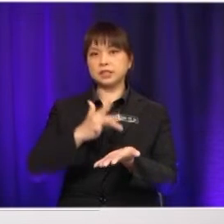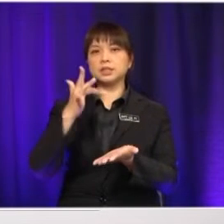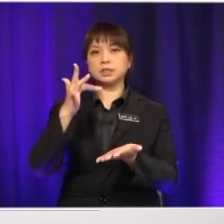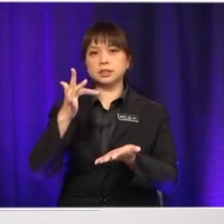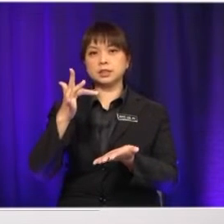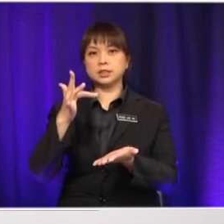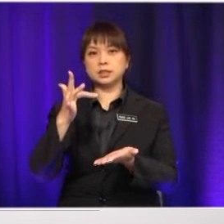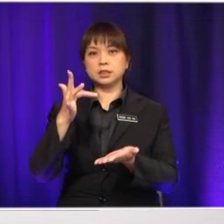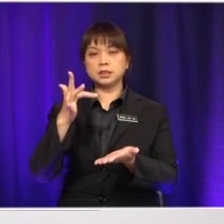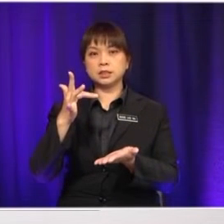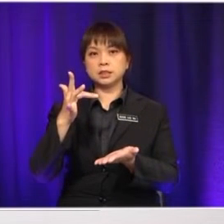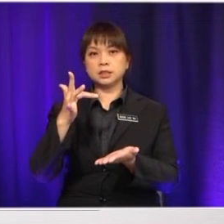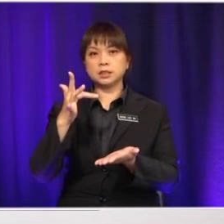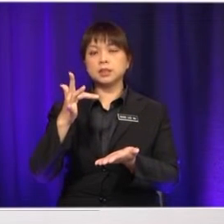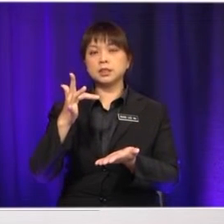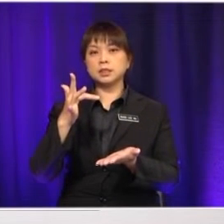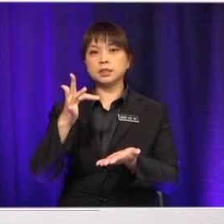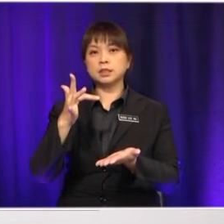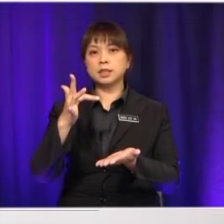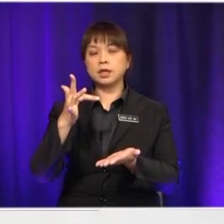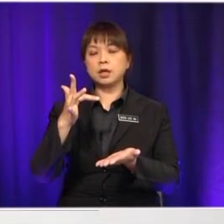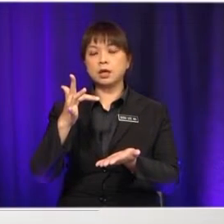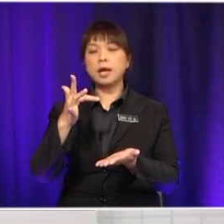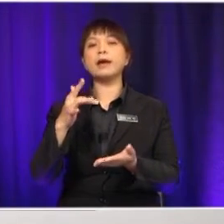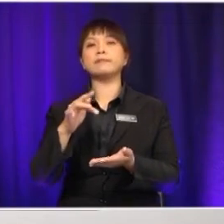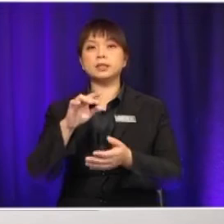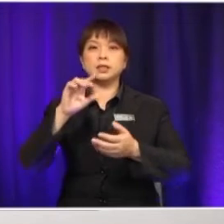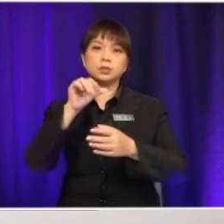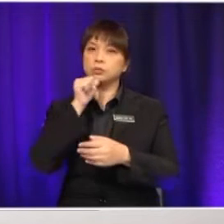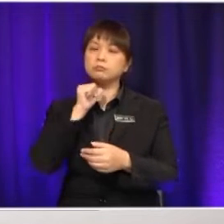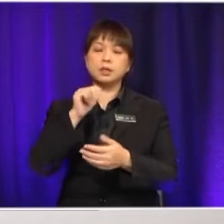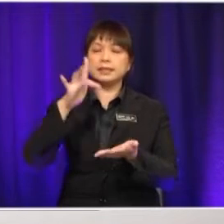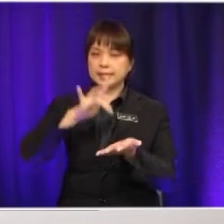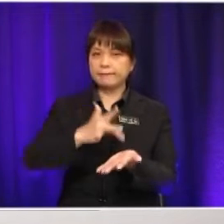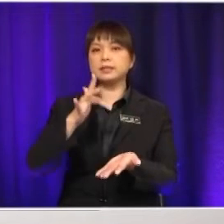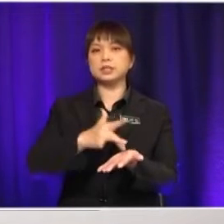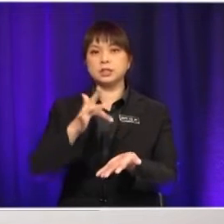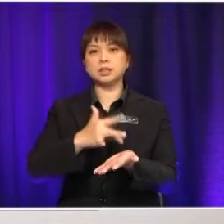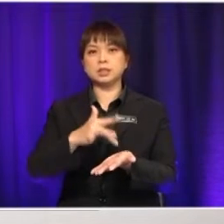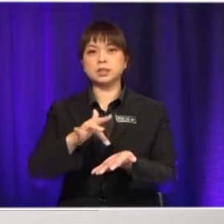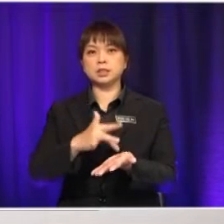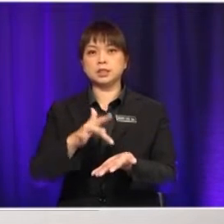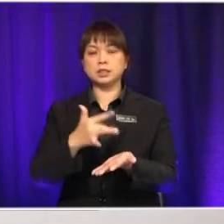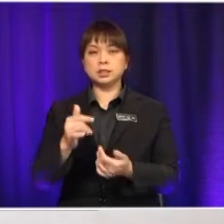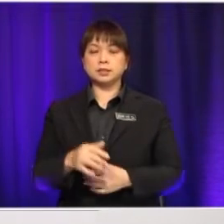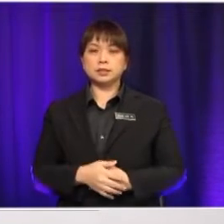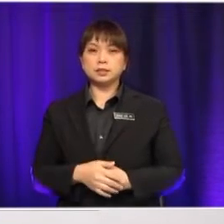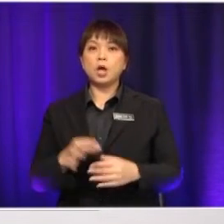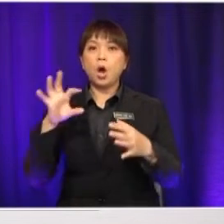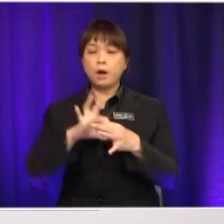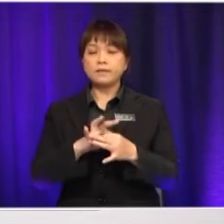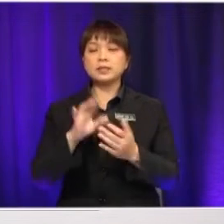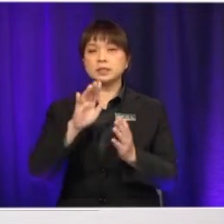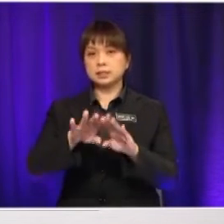it? Or advantages? The advantages. Advantages. Okay. Advantages of a desktop computer. A desktop computer, is